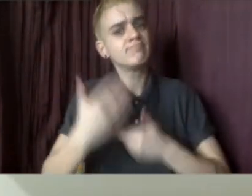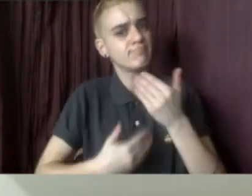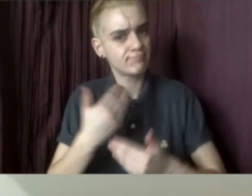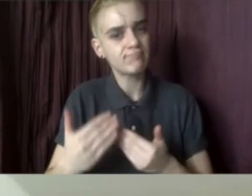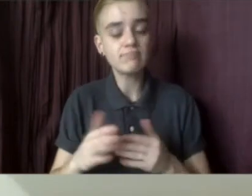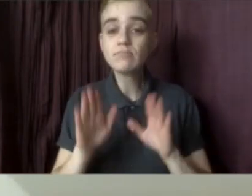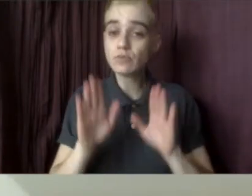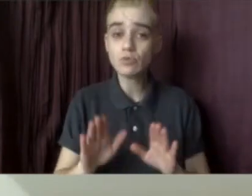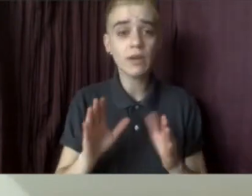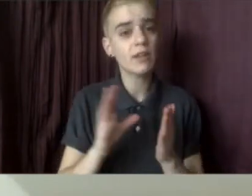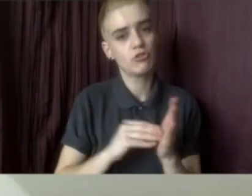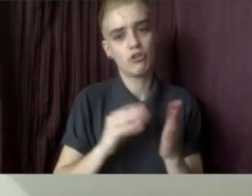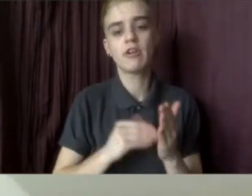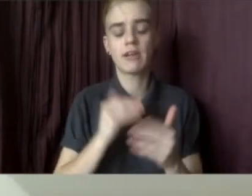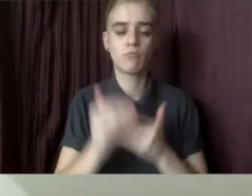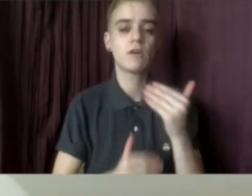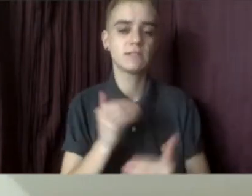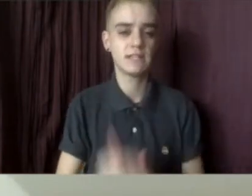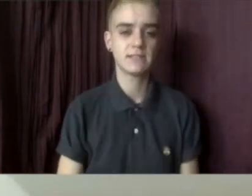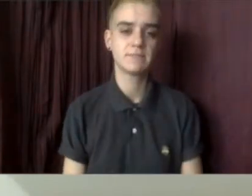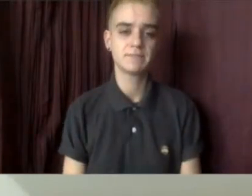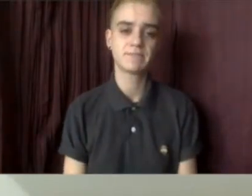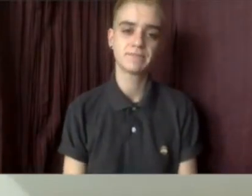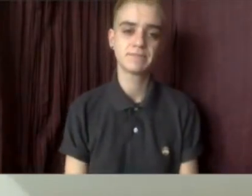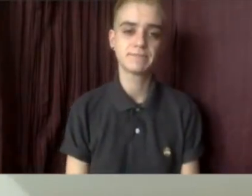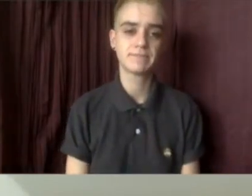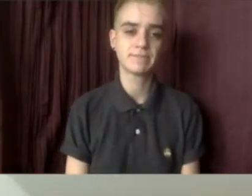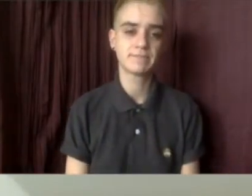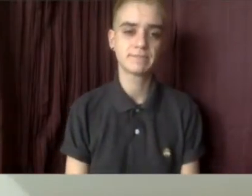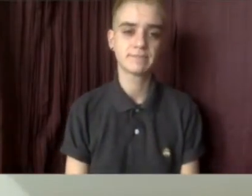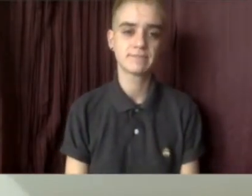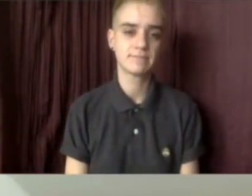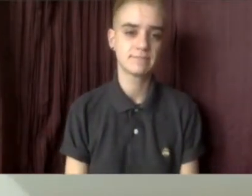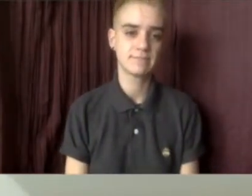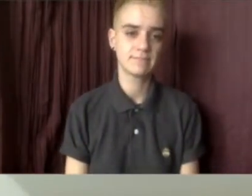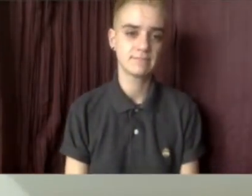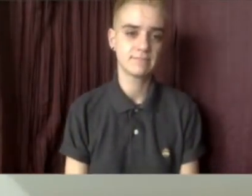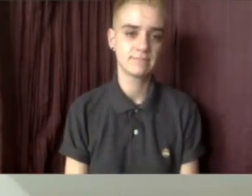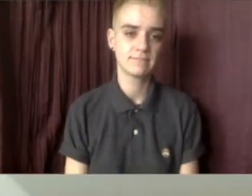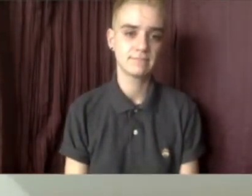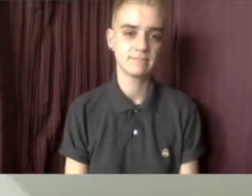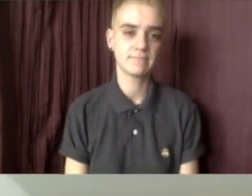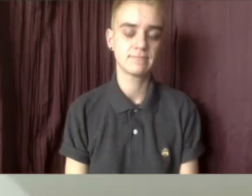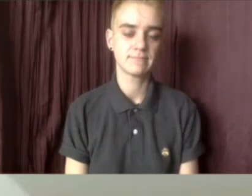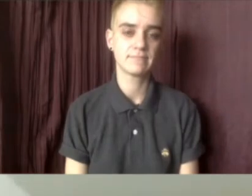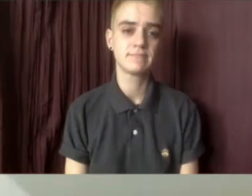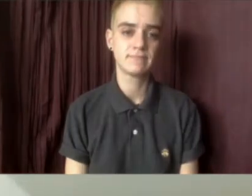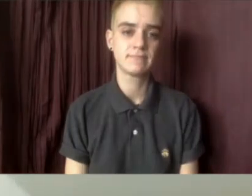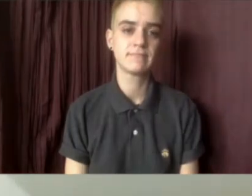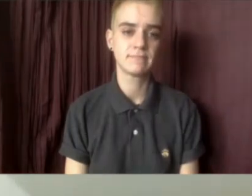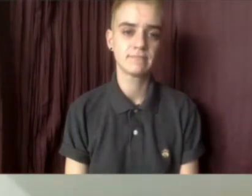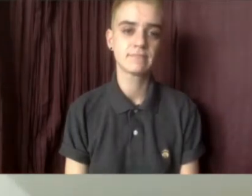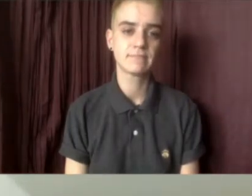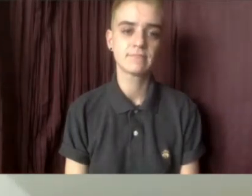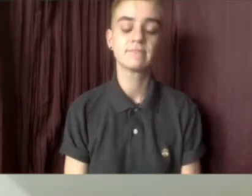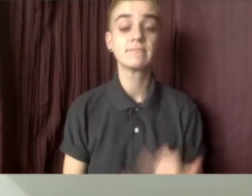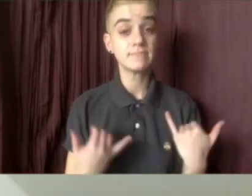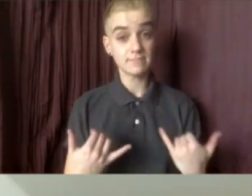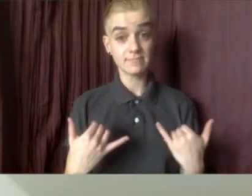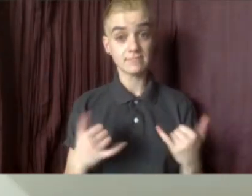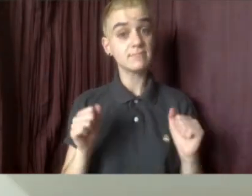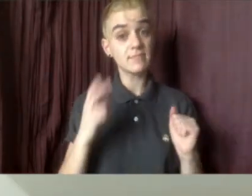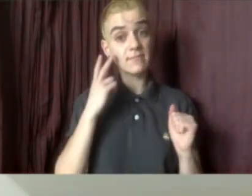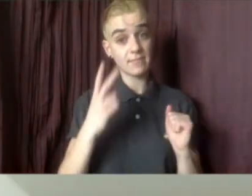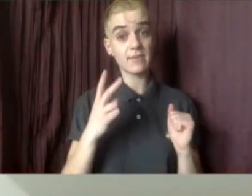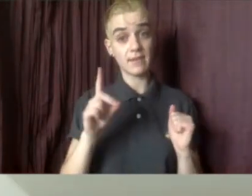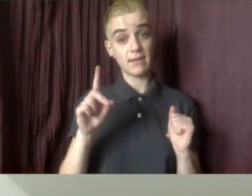seats in the House and redistricting within each state. So I've seen a geocivics person in the chat. I think that's